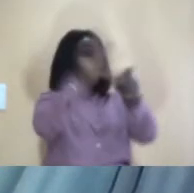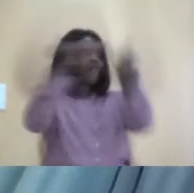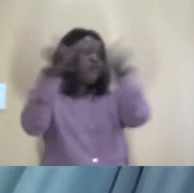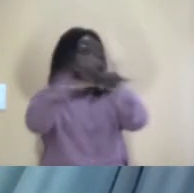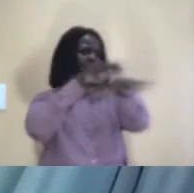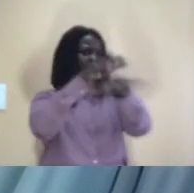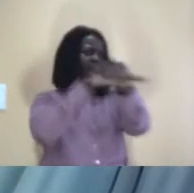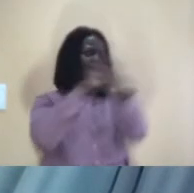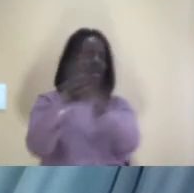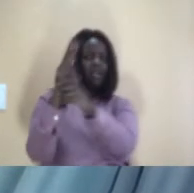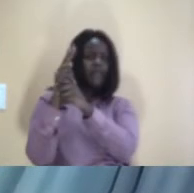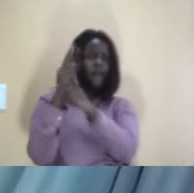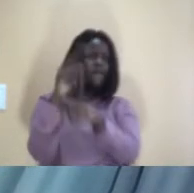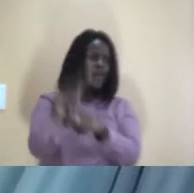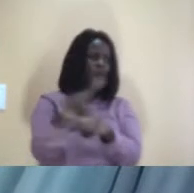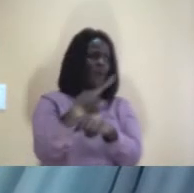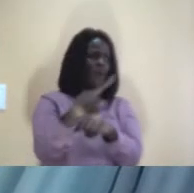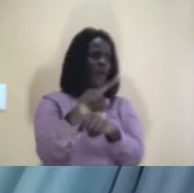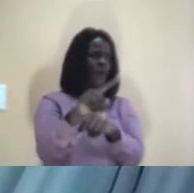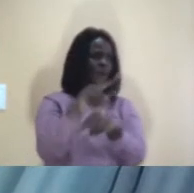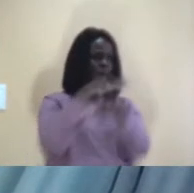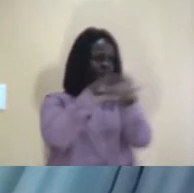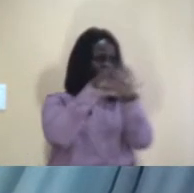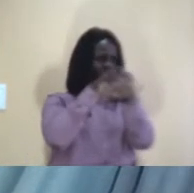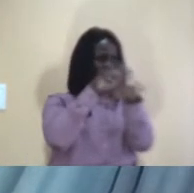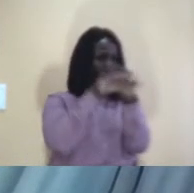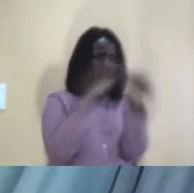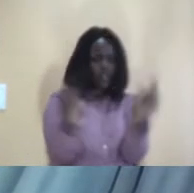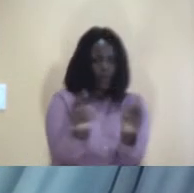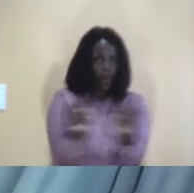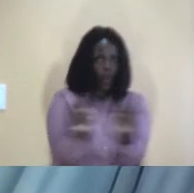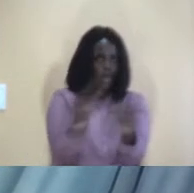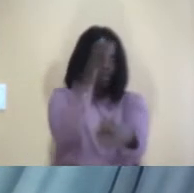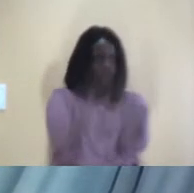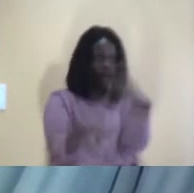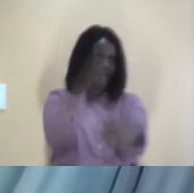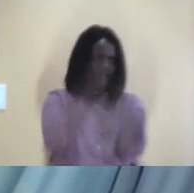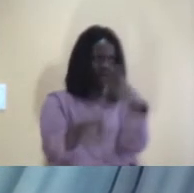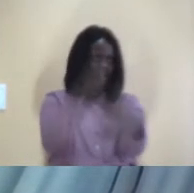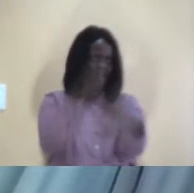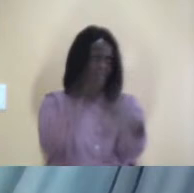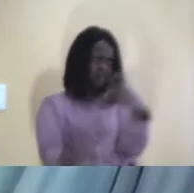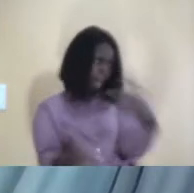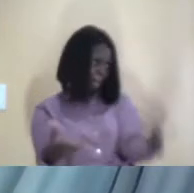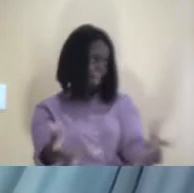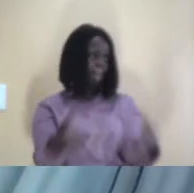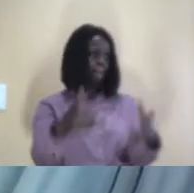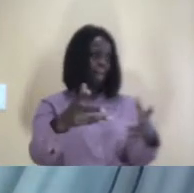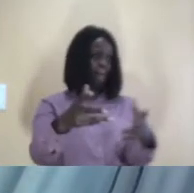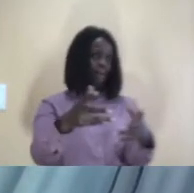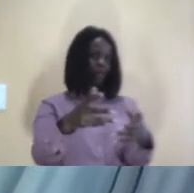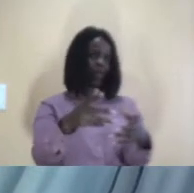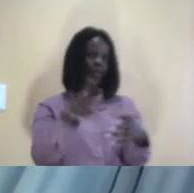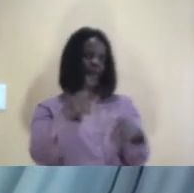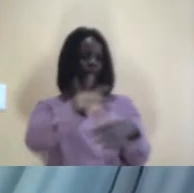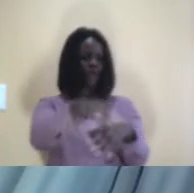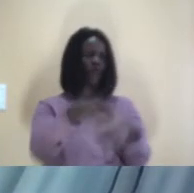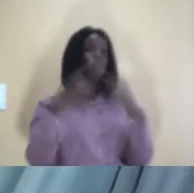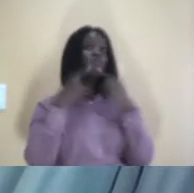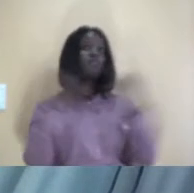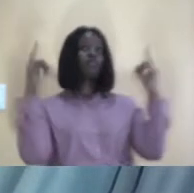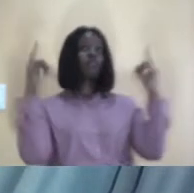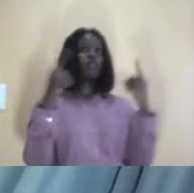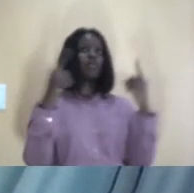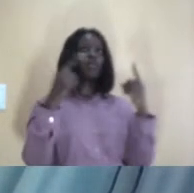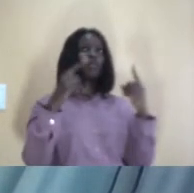reserved for subsistence farmers, struggling smallholders, after the province was declared as